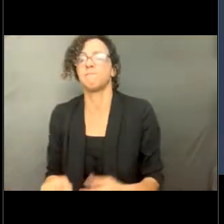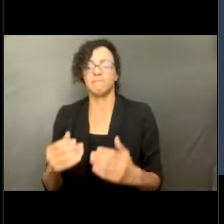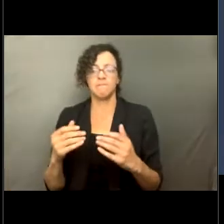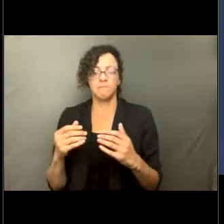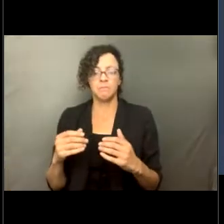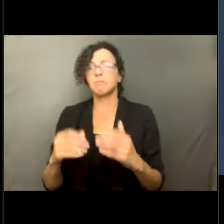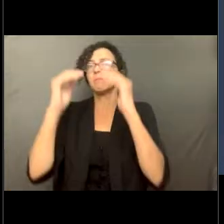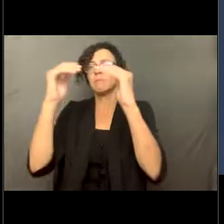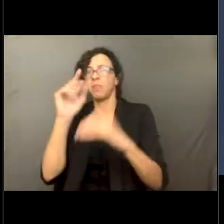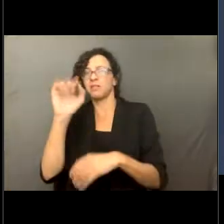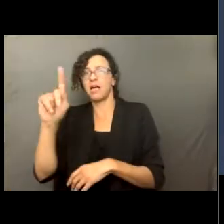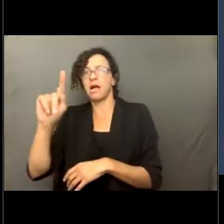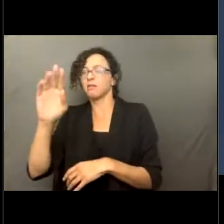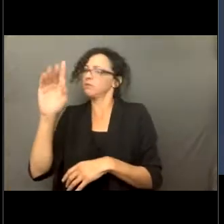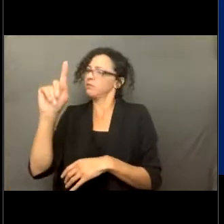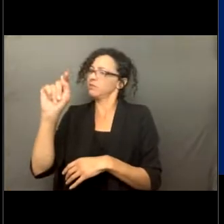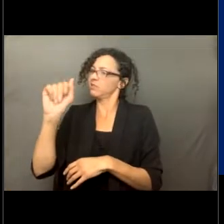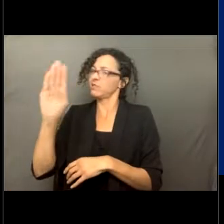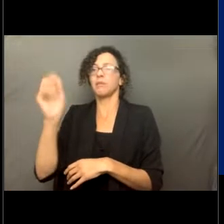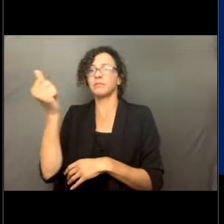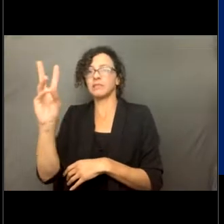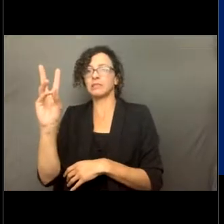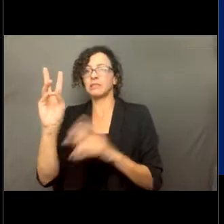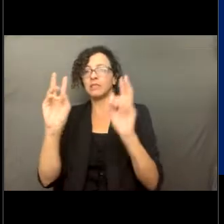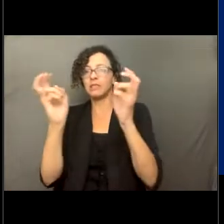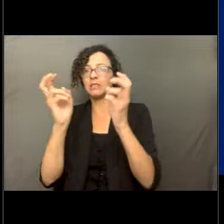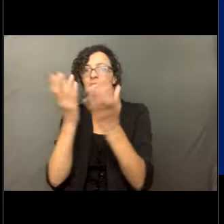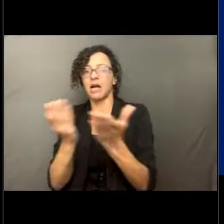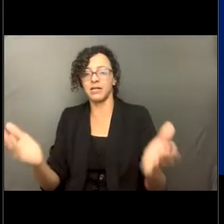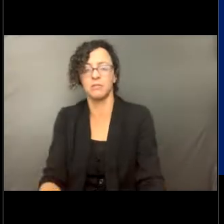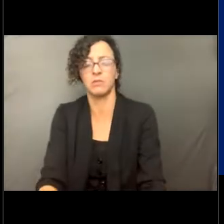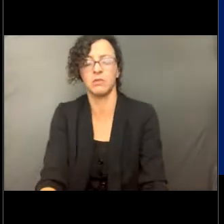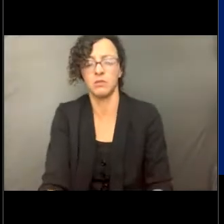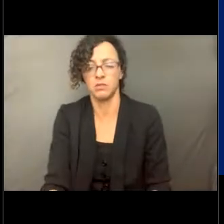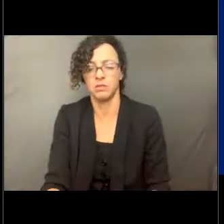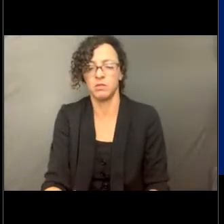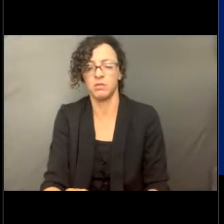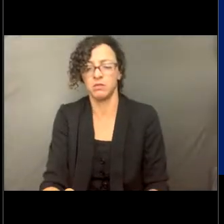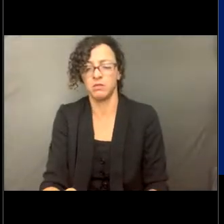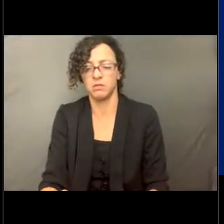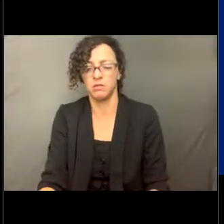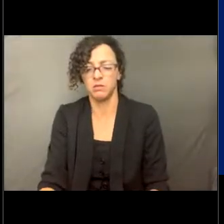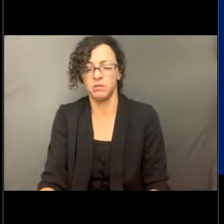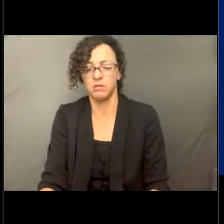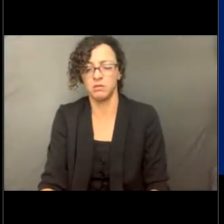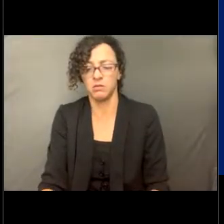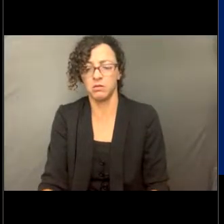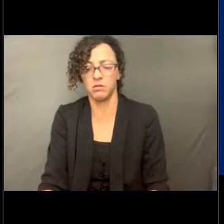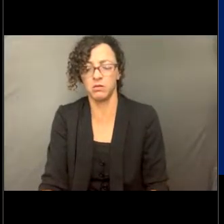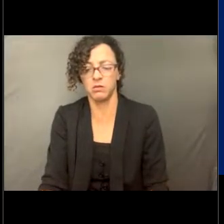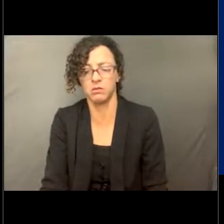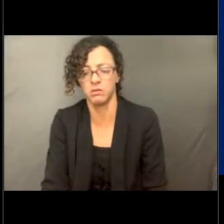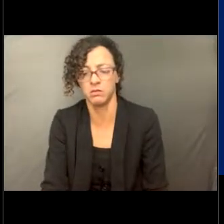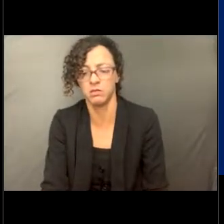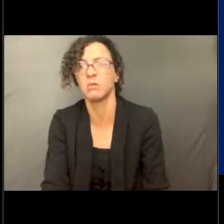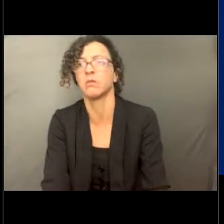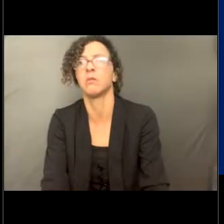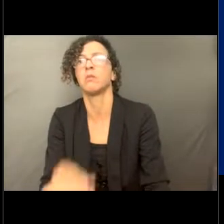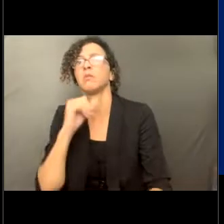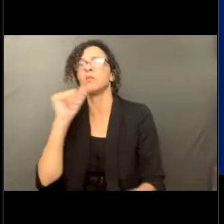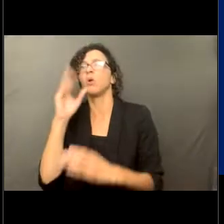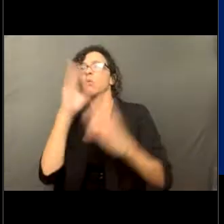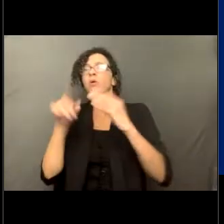will be joining us to. And don't worry about the slides. I can get us out of here in 3 minutes. Okay, ready, go. We're down